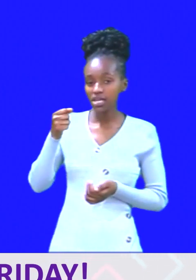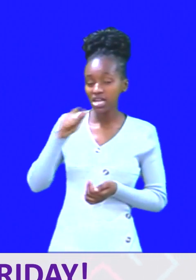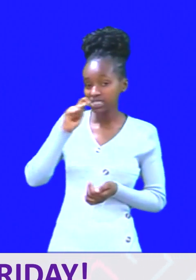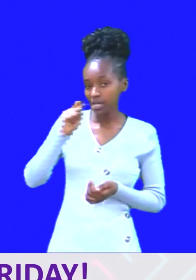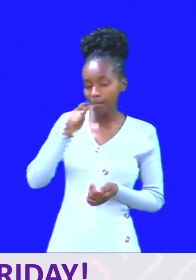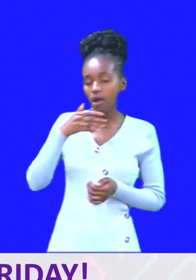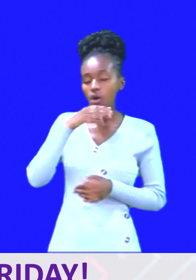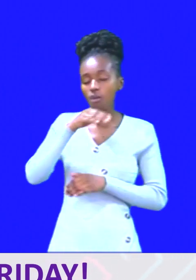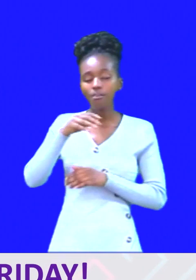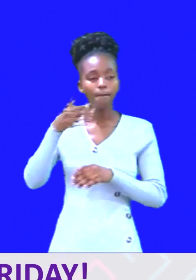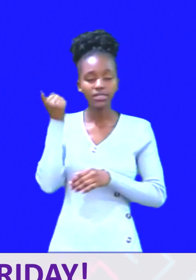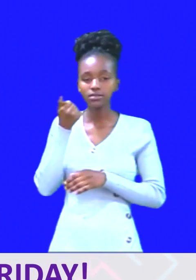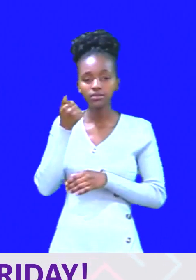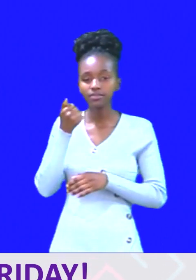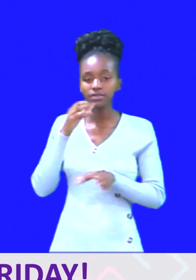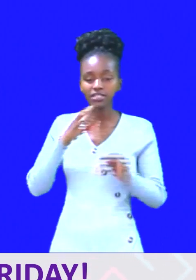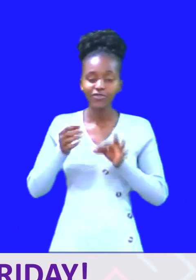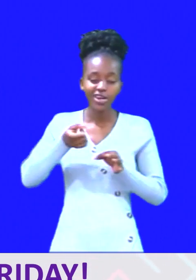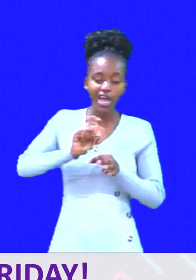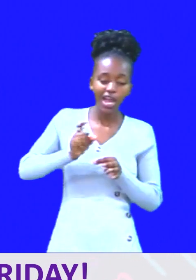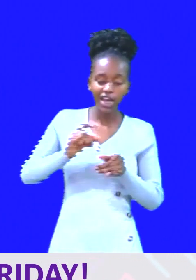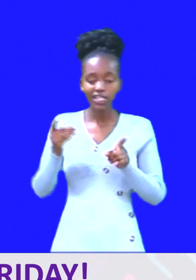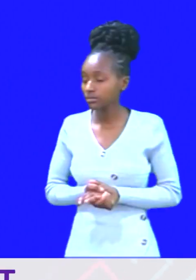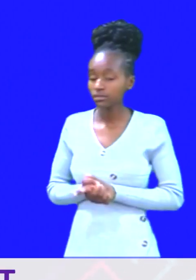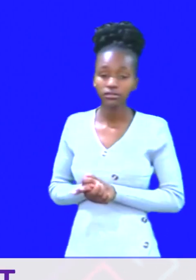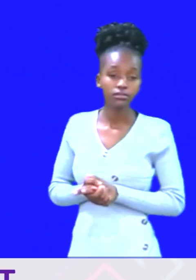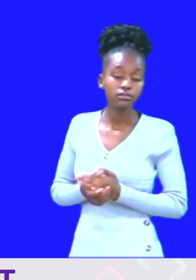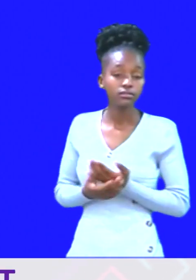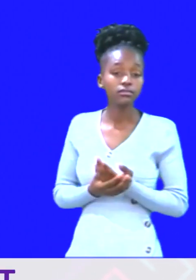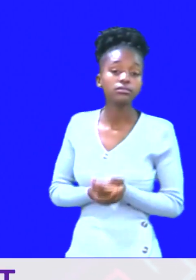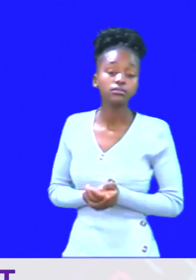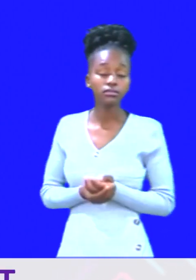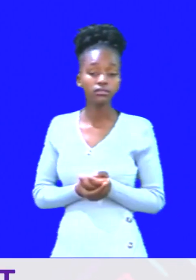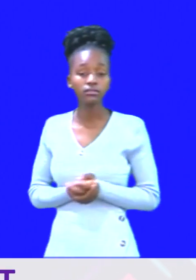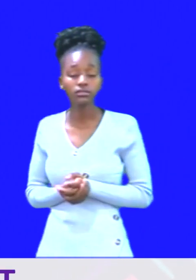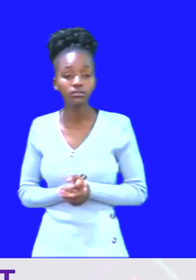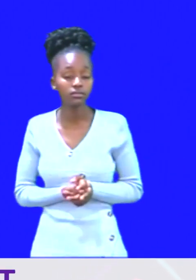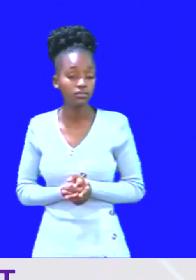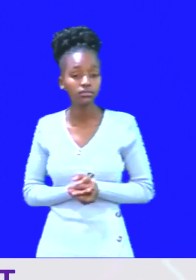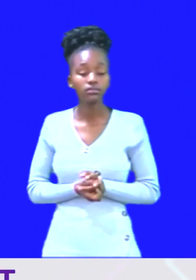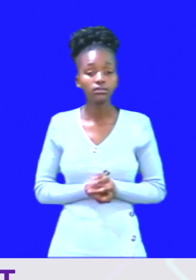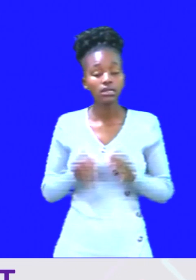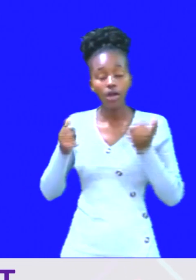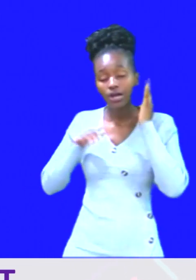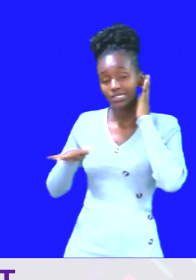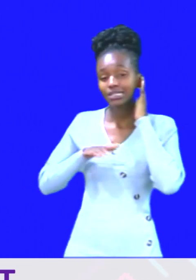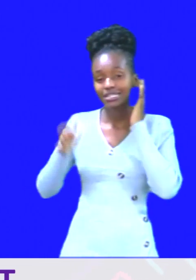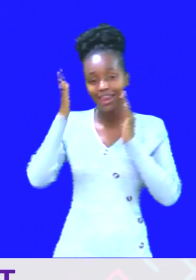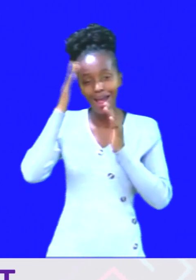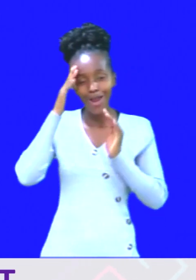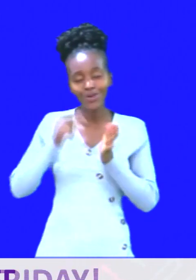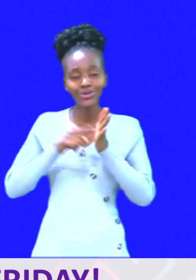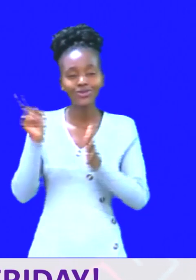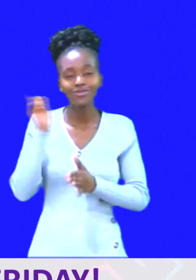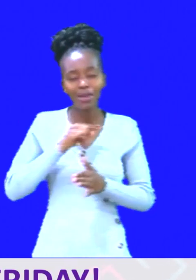Bado, si una change tu na unaweka spices different. We have come to the end of the show, Latona. Tupeane